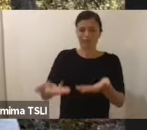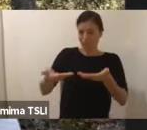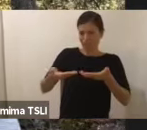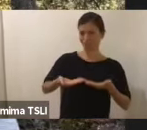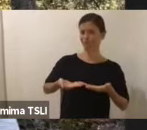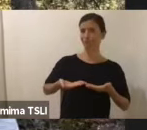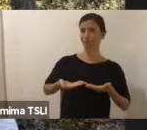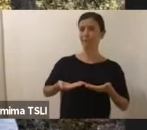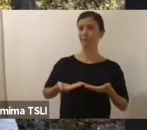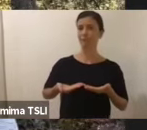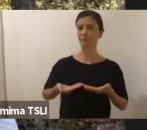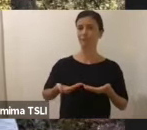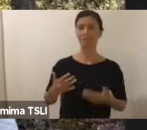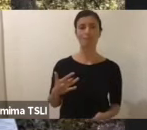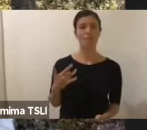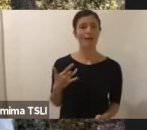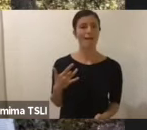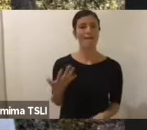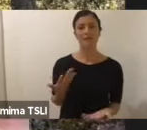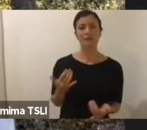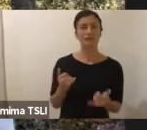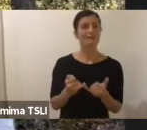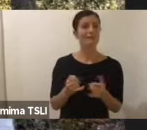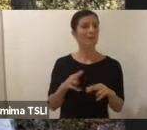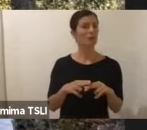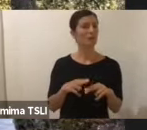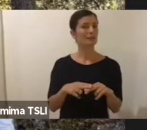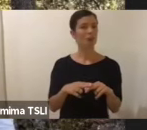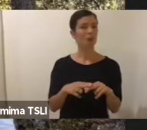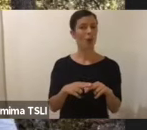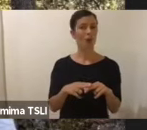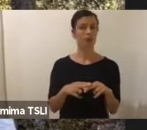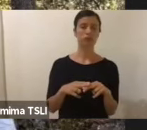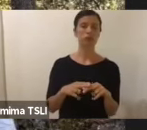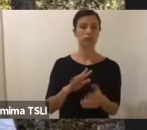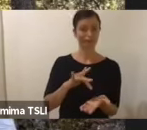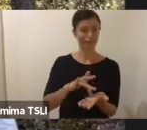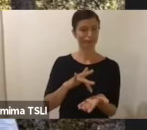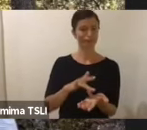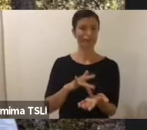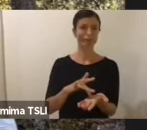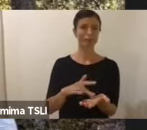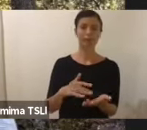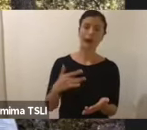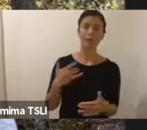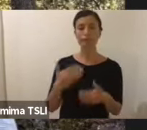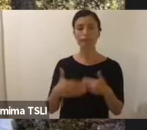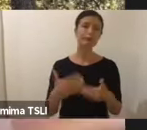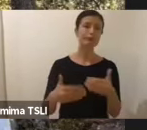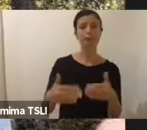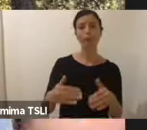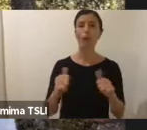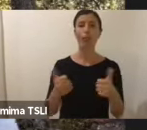uh in san francisco and i just felt like things always just kind of worked out for me and i was like wow this is great you know and and